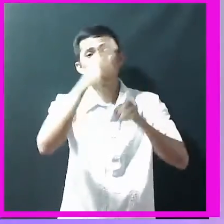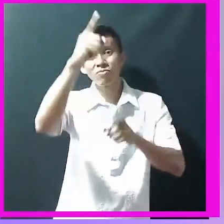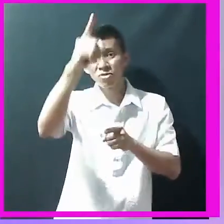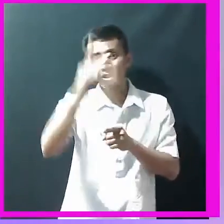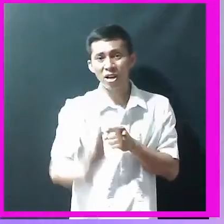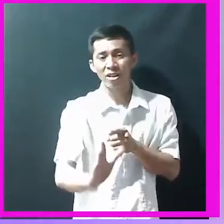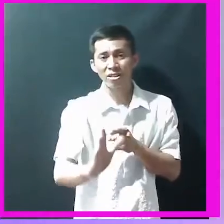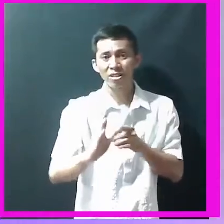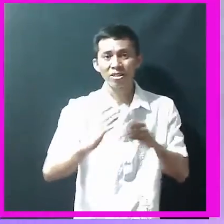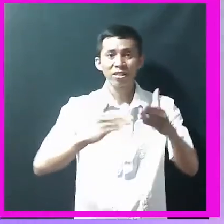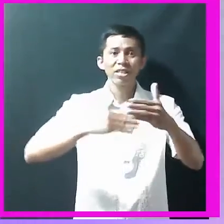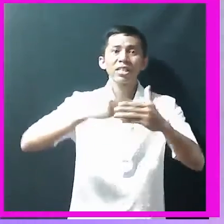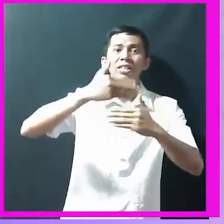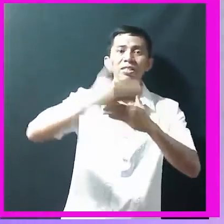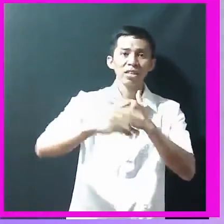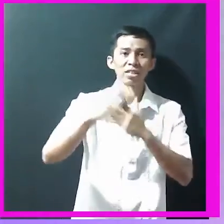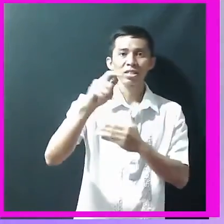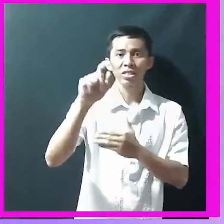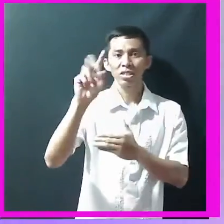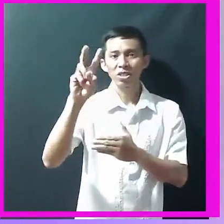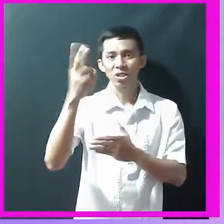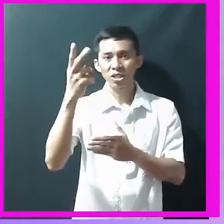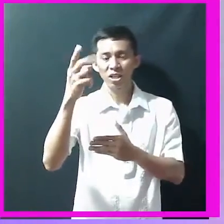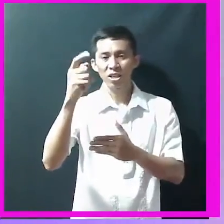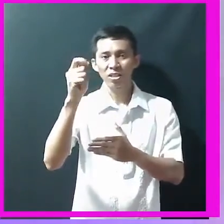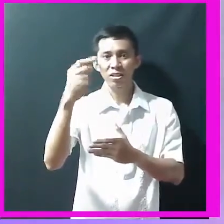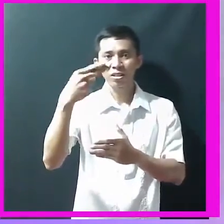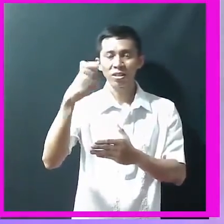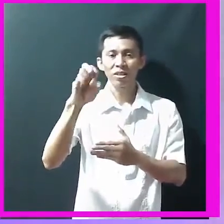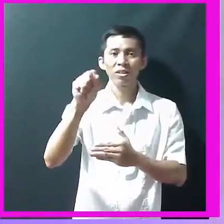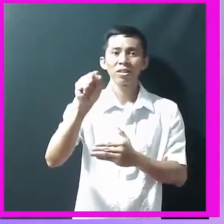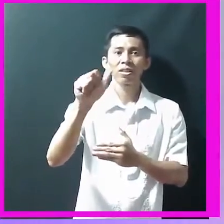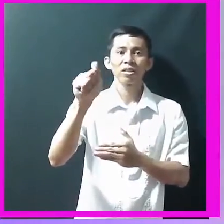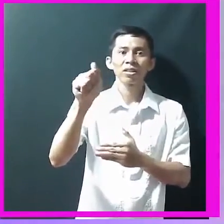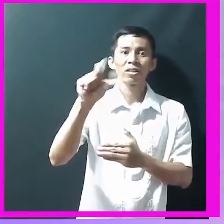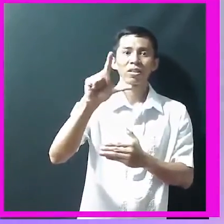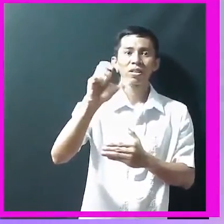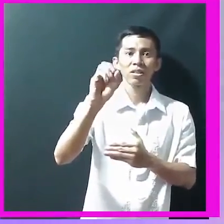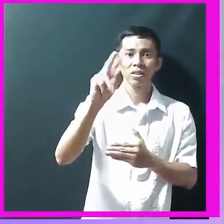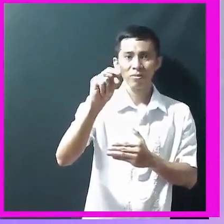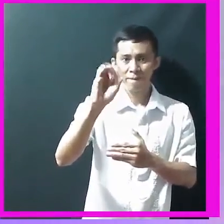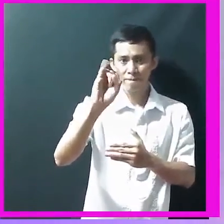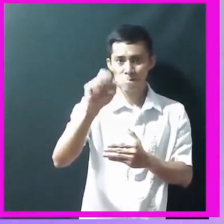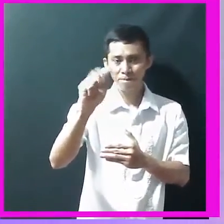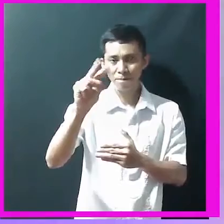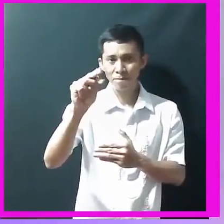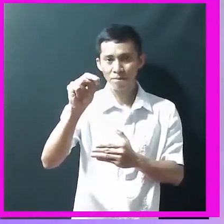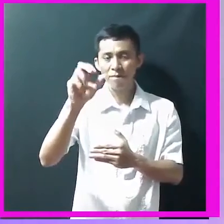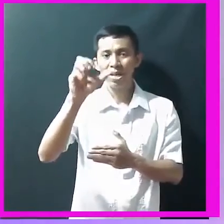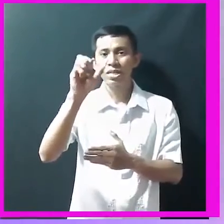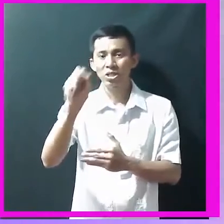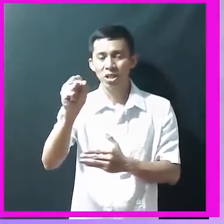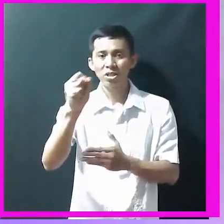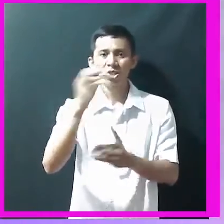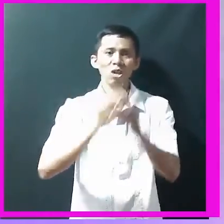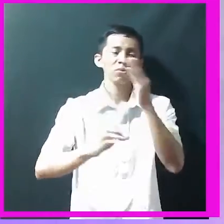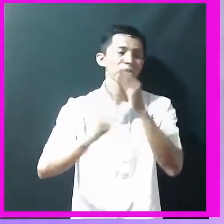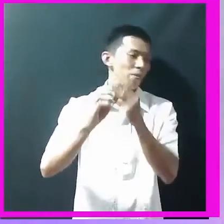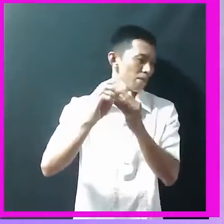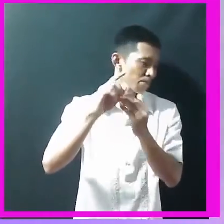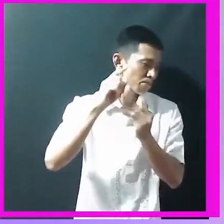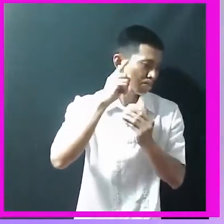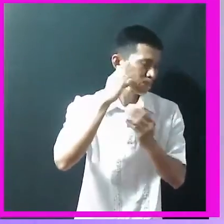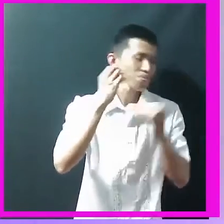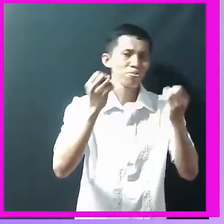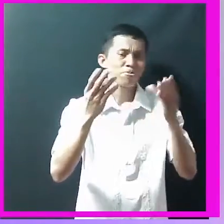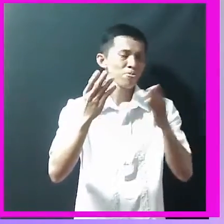2 Thessalonians 2 and verses number 9, and verse 10, and with all deceivableness of unrighteousness in them that